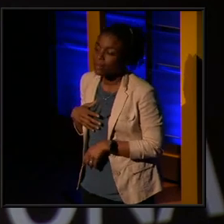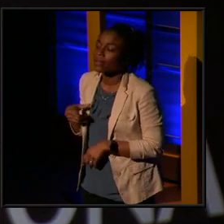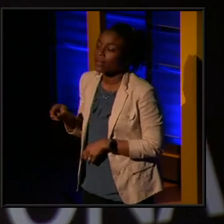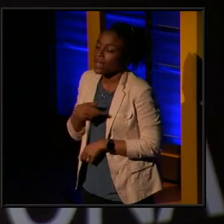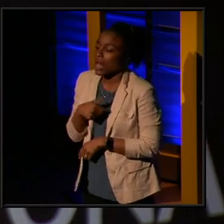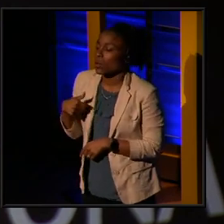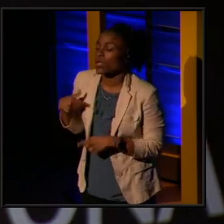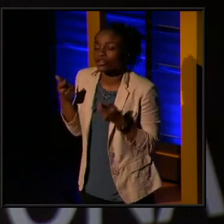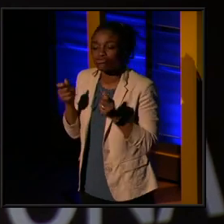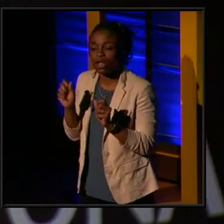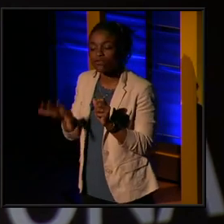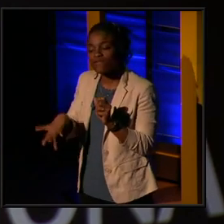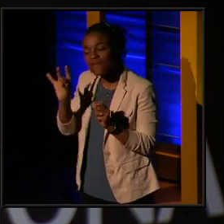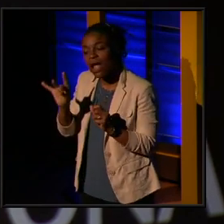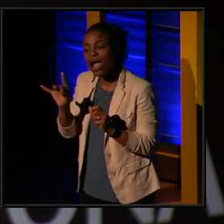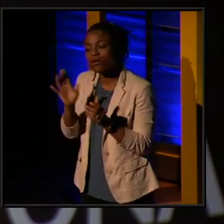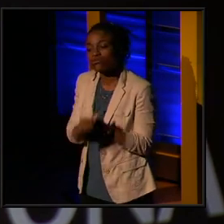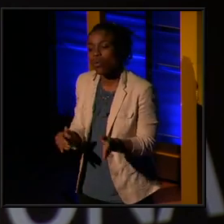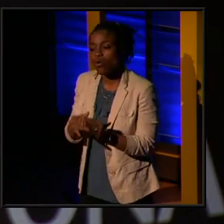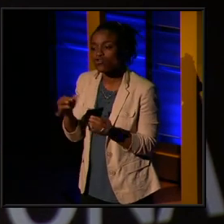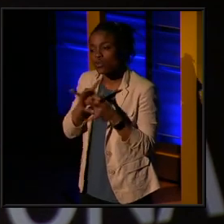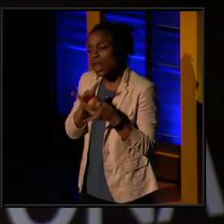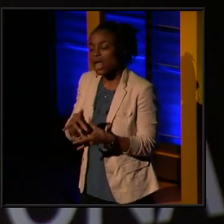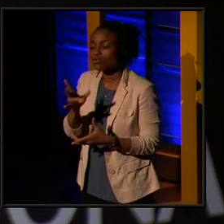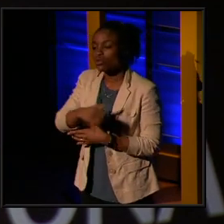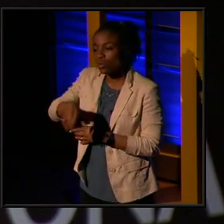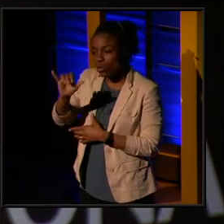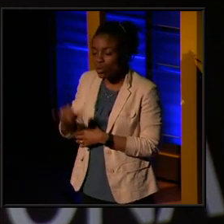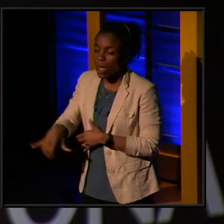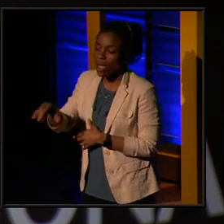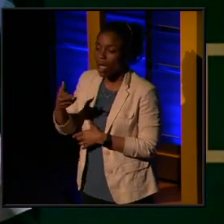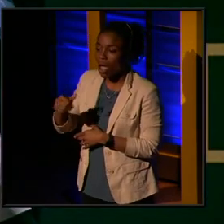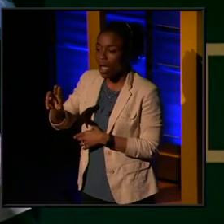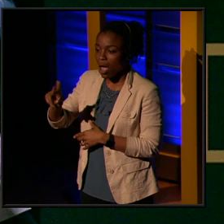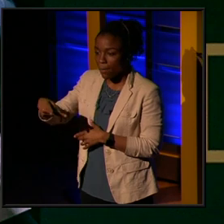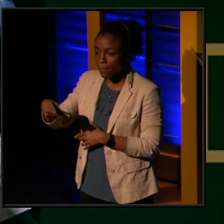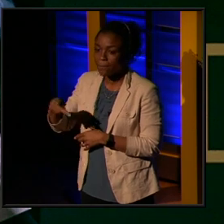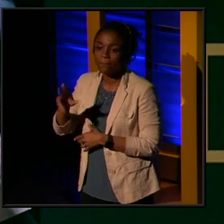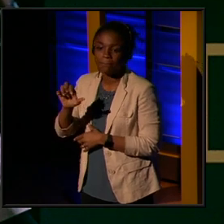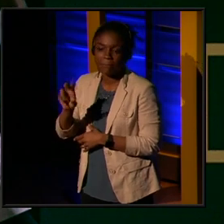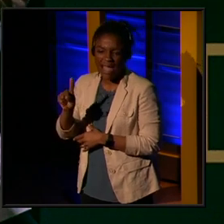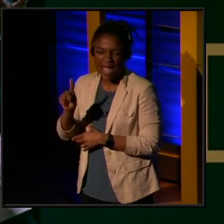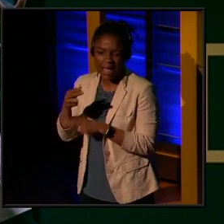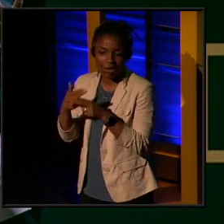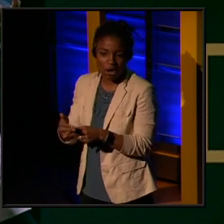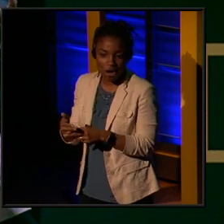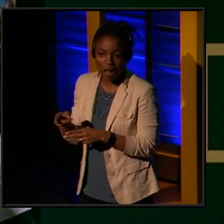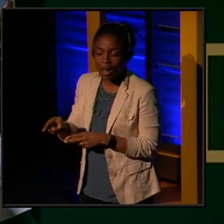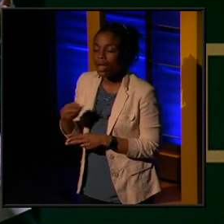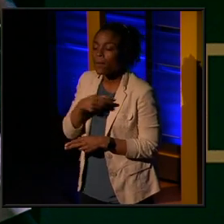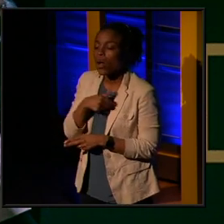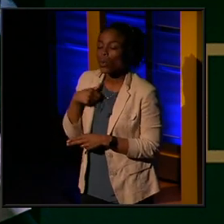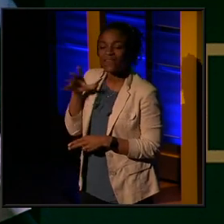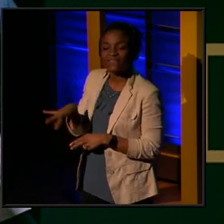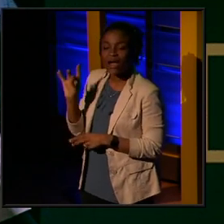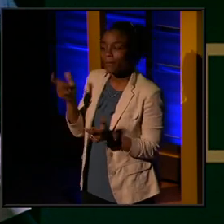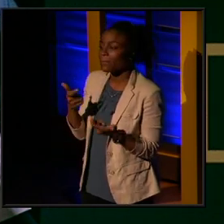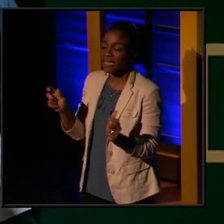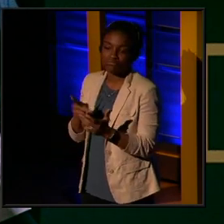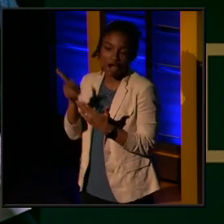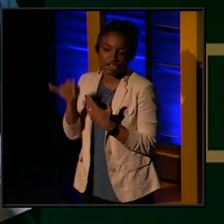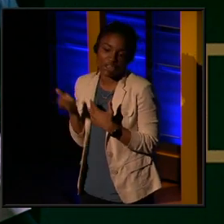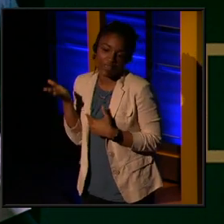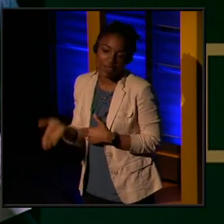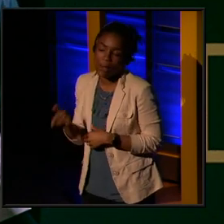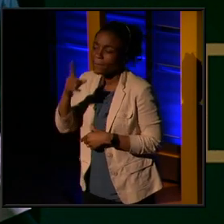whales. And we did find some incredible stories, but actually what we found was a much bigger project, mm-hmm. because we